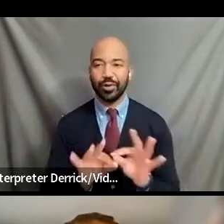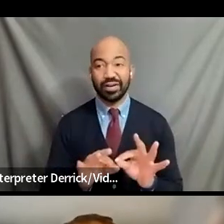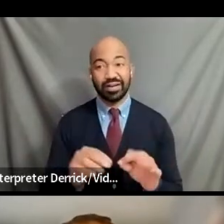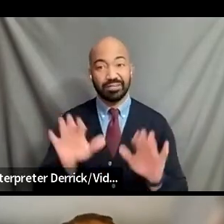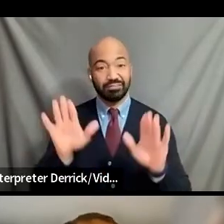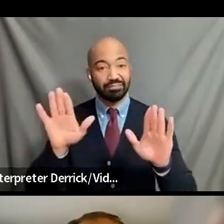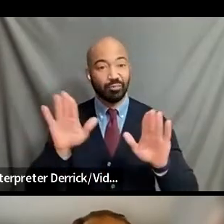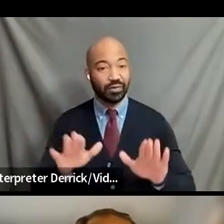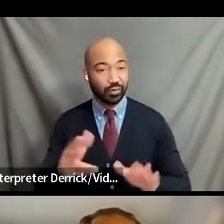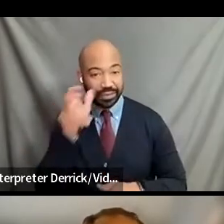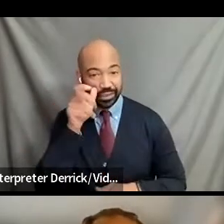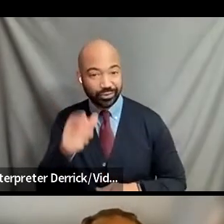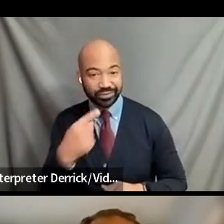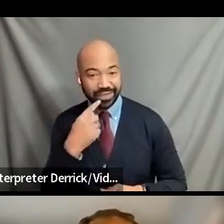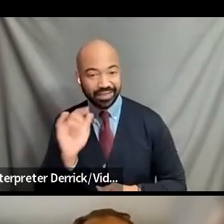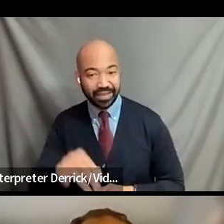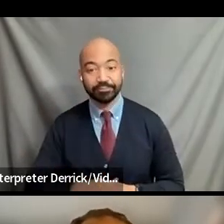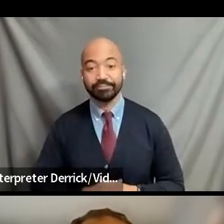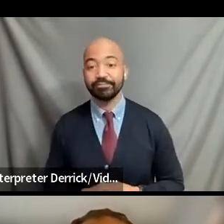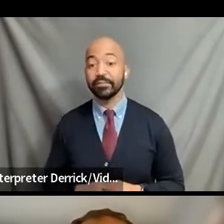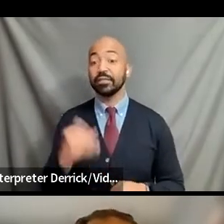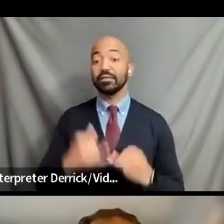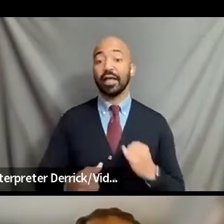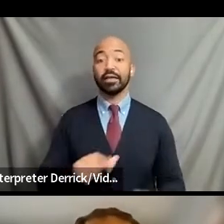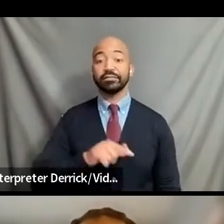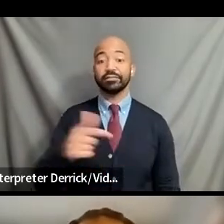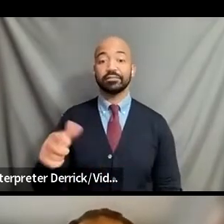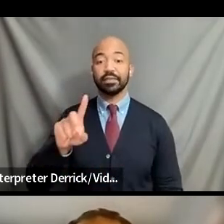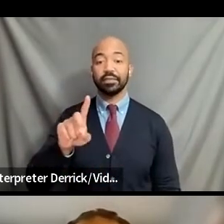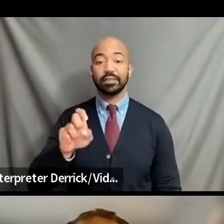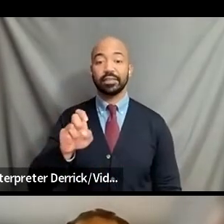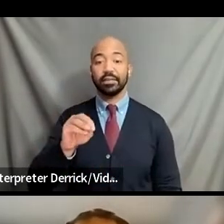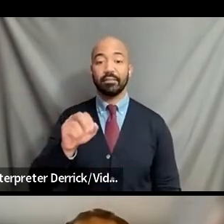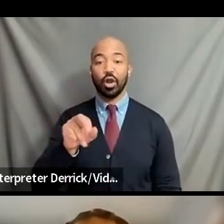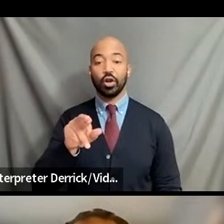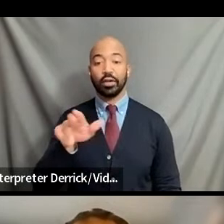that. And last we have Demarcus.